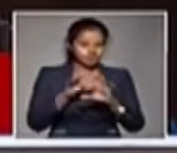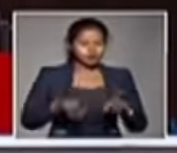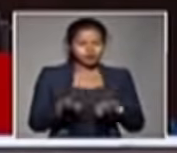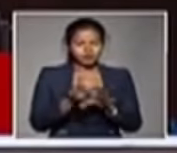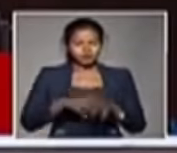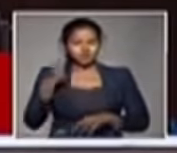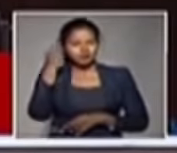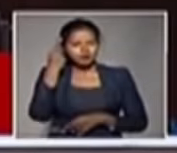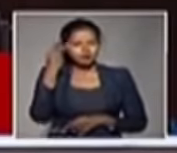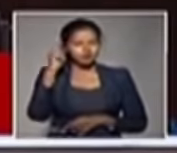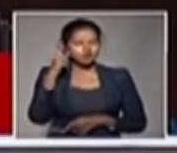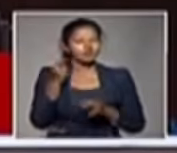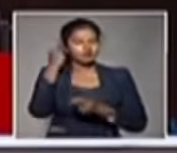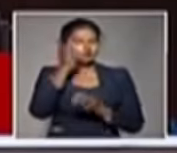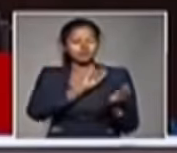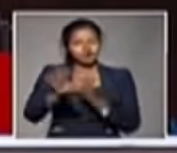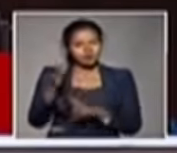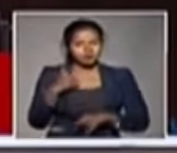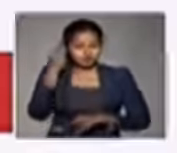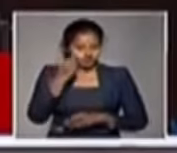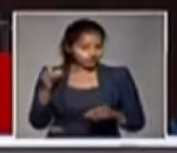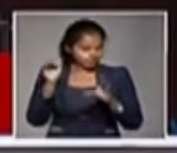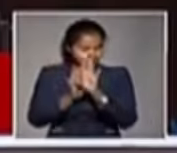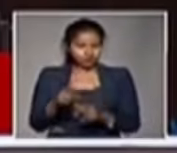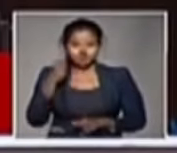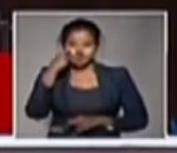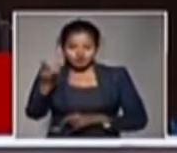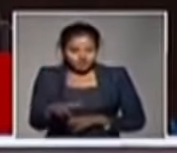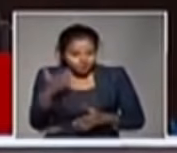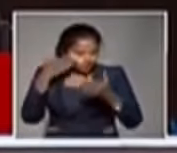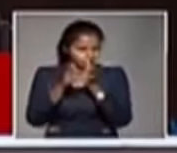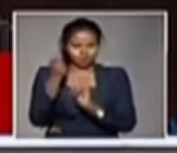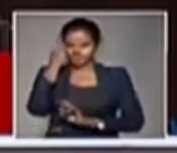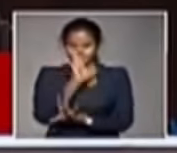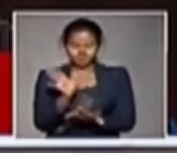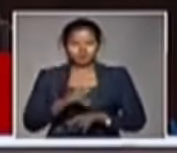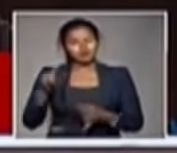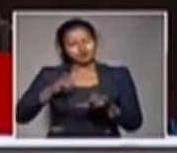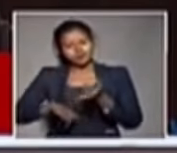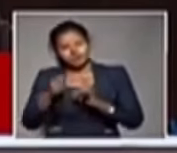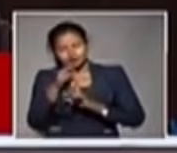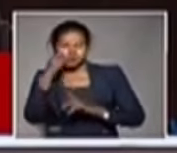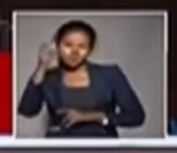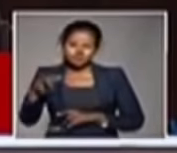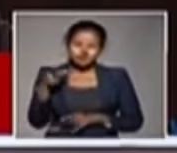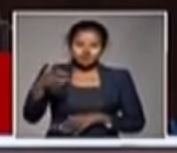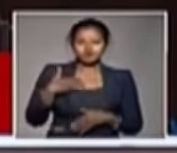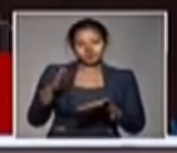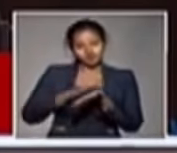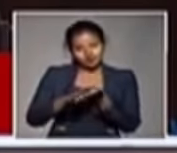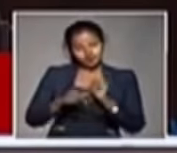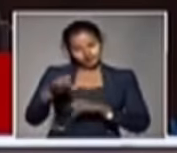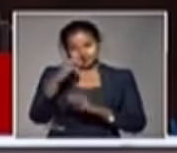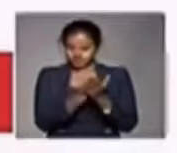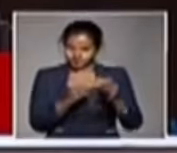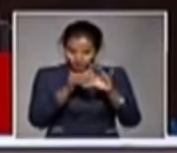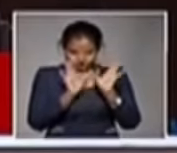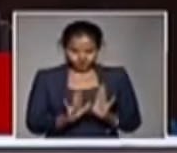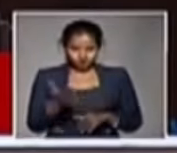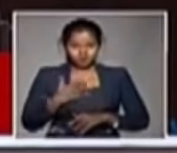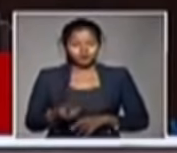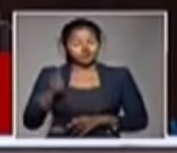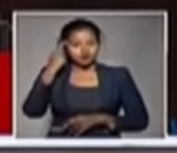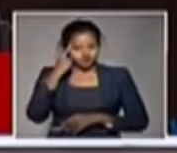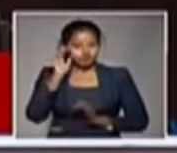thoughts. My decision was not based on any individual. Even if Sajit Premadasa had asked me to support the amendment, based on my